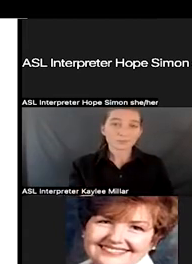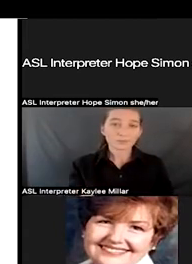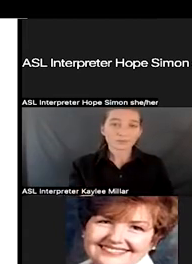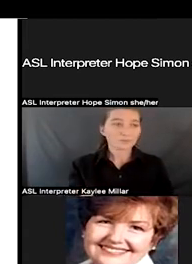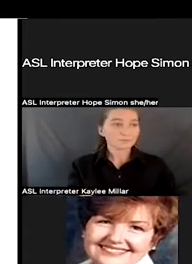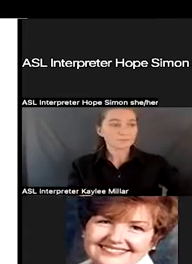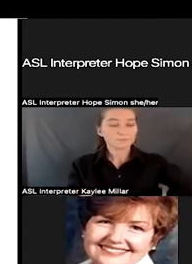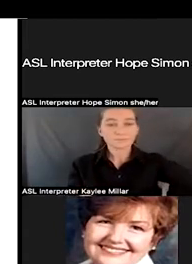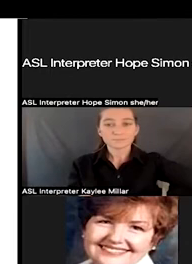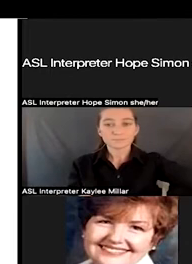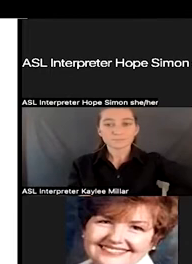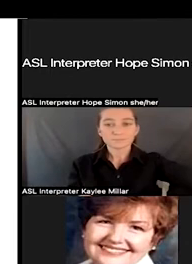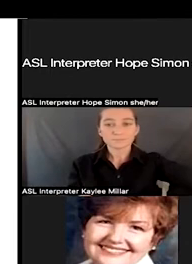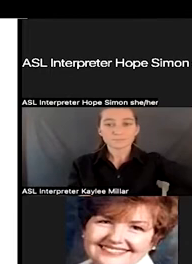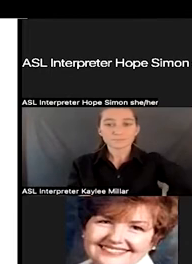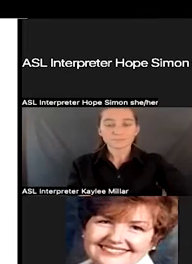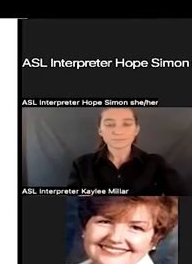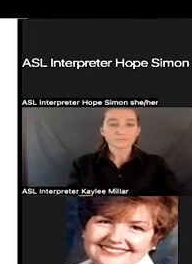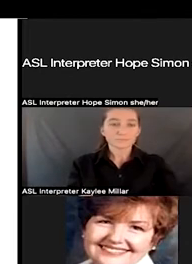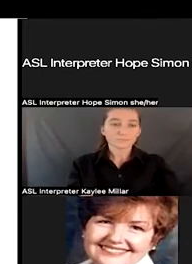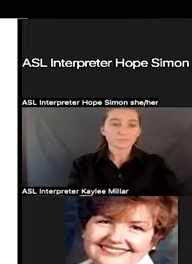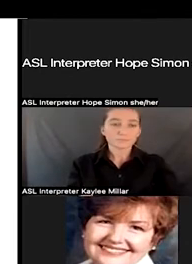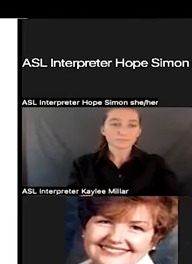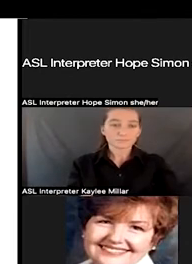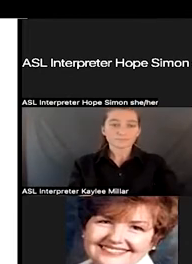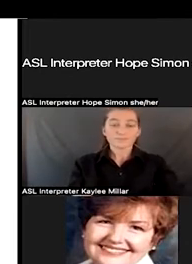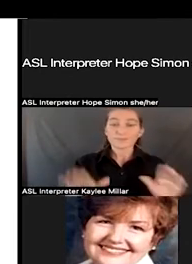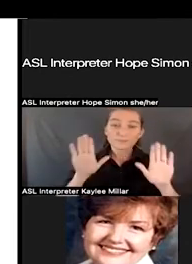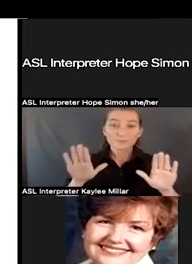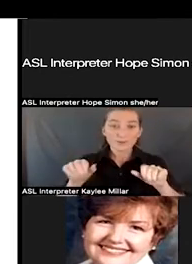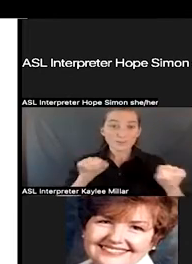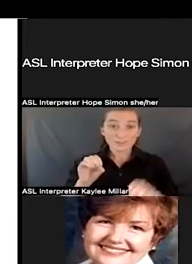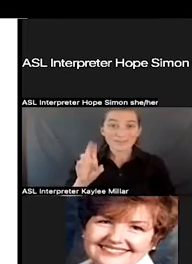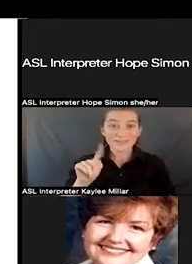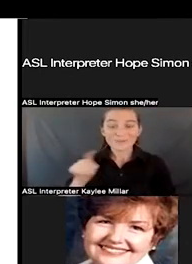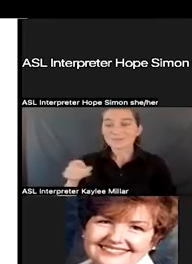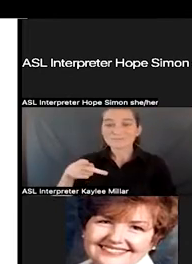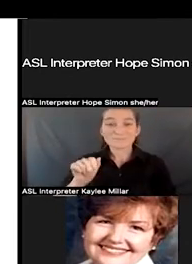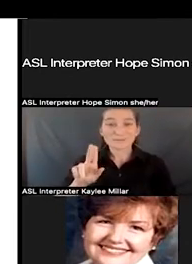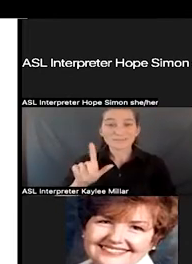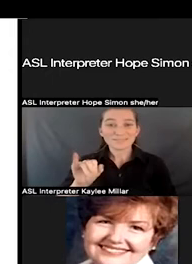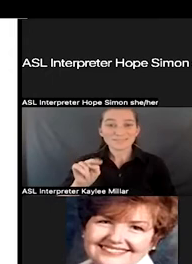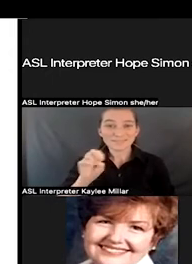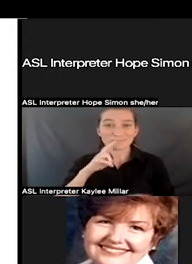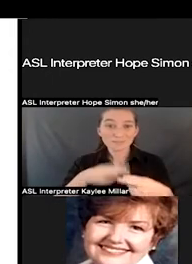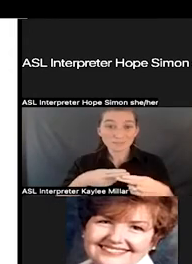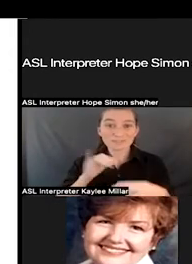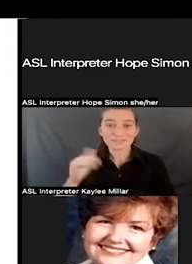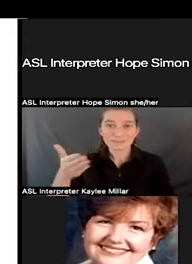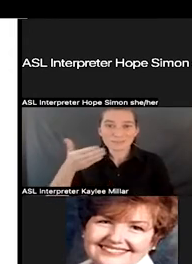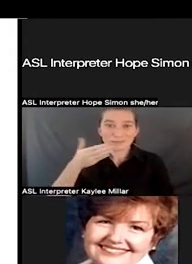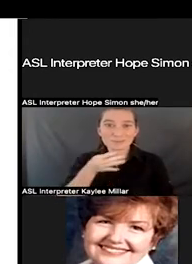The great ShakeOut that Pauline mentioned is coming up faster than you may think. And then on the 9th is